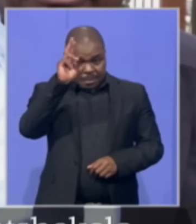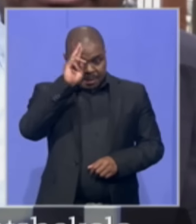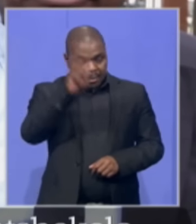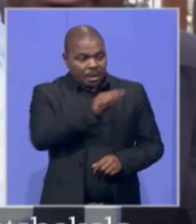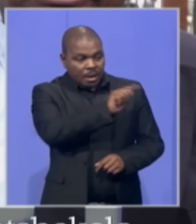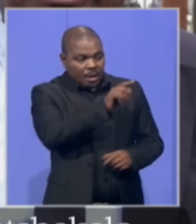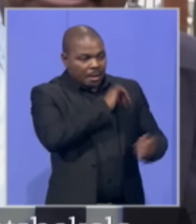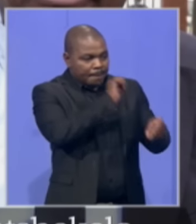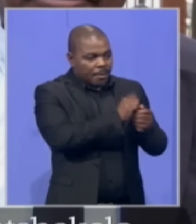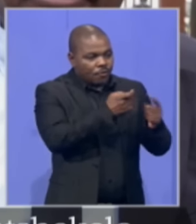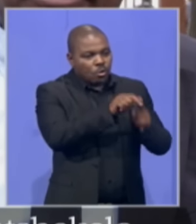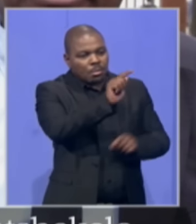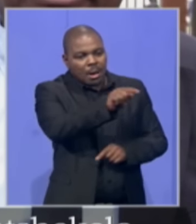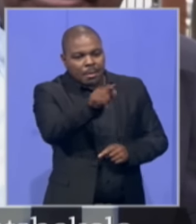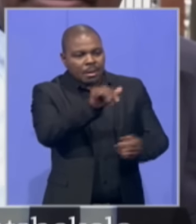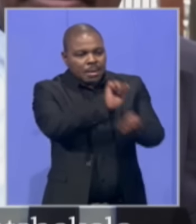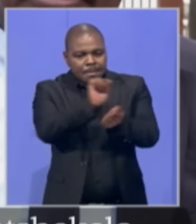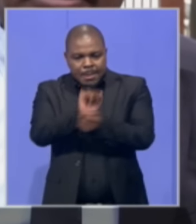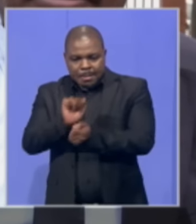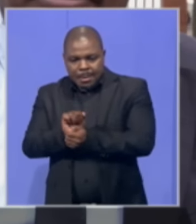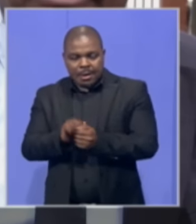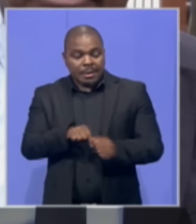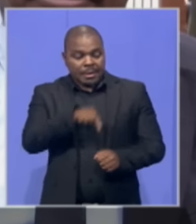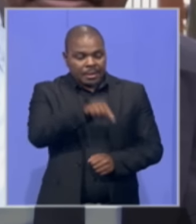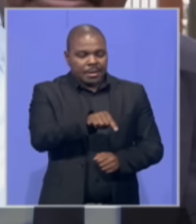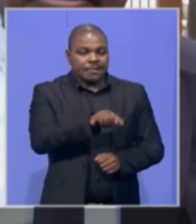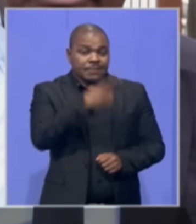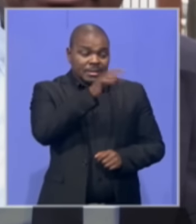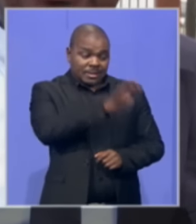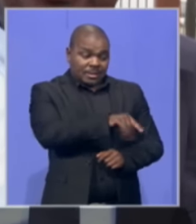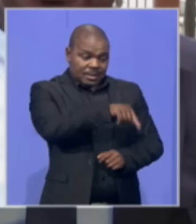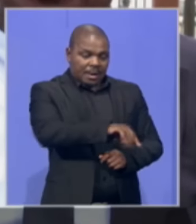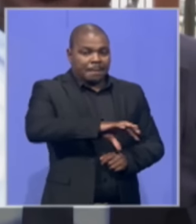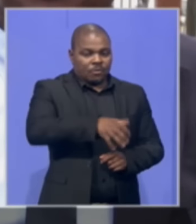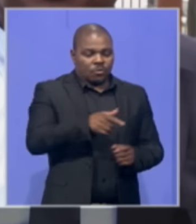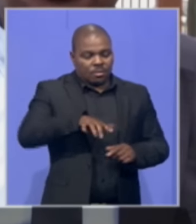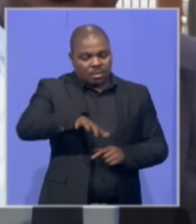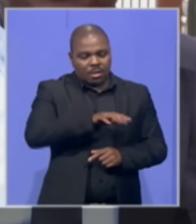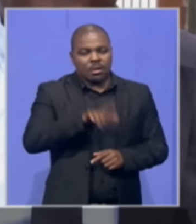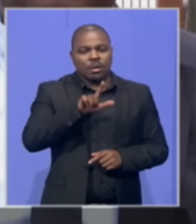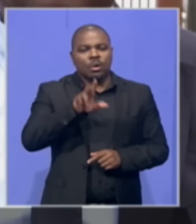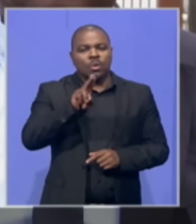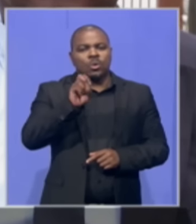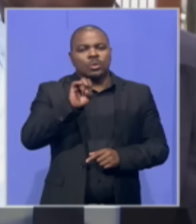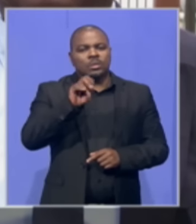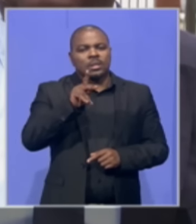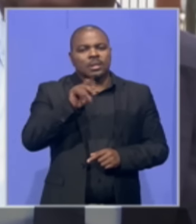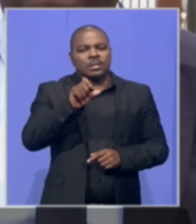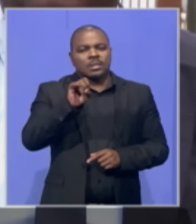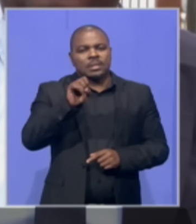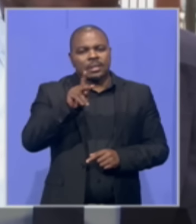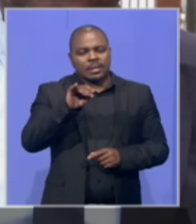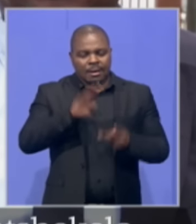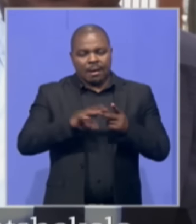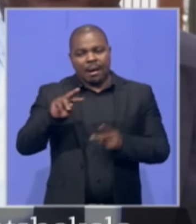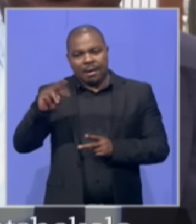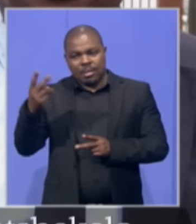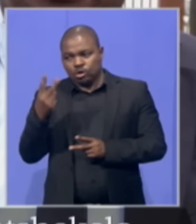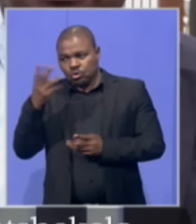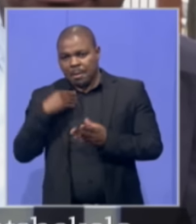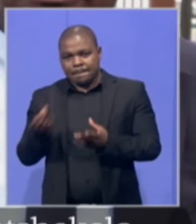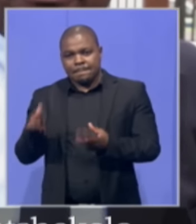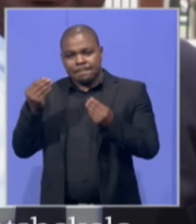places. The first two was in the province here in Lusikisiki, the other two in Flagstaff, the two that was found